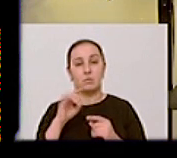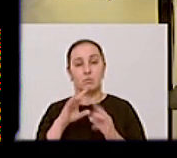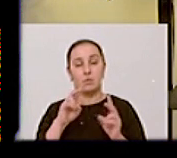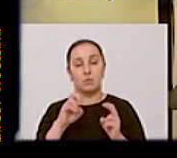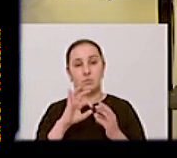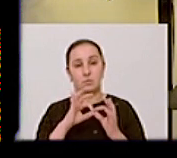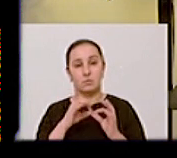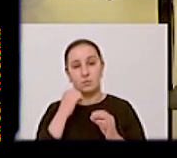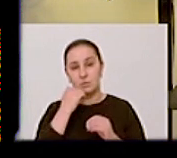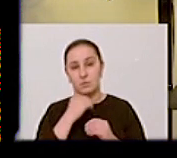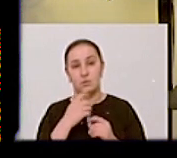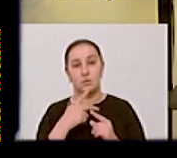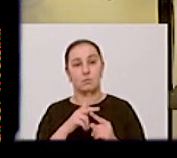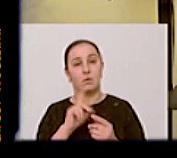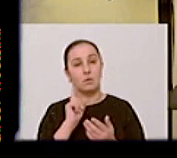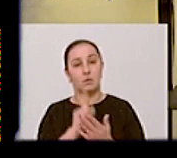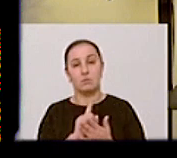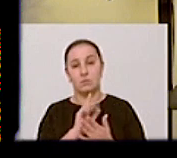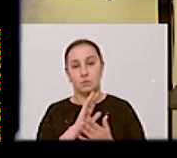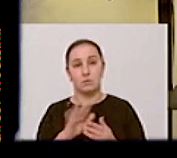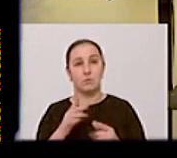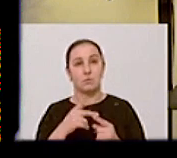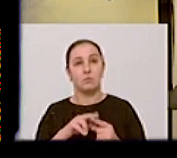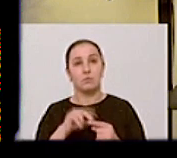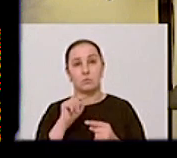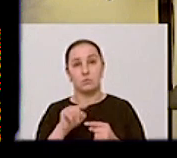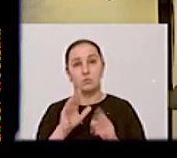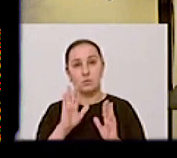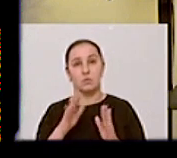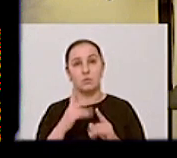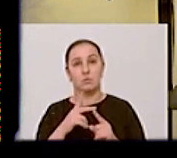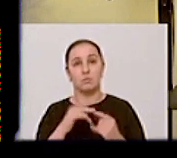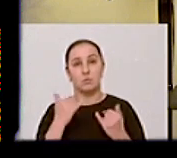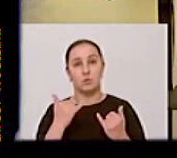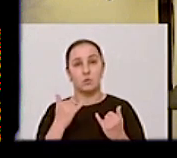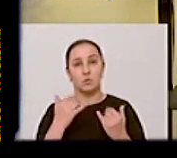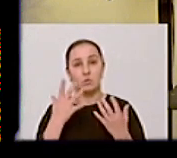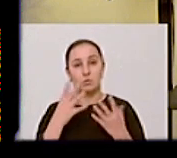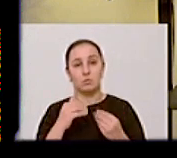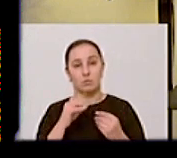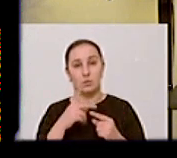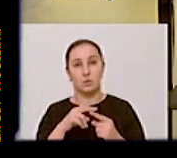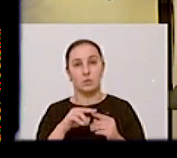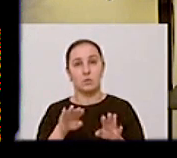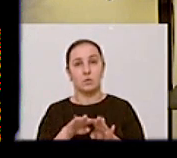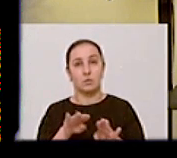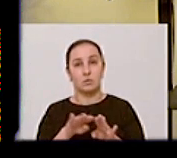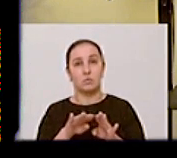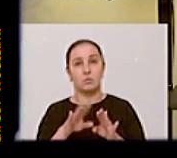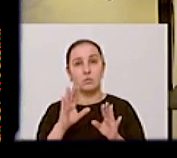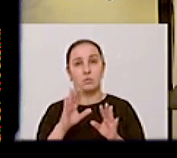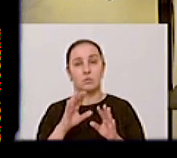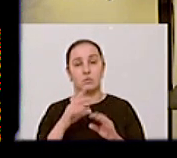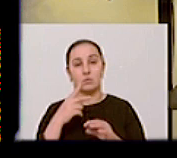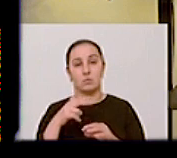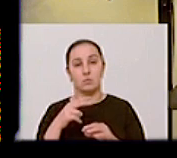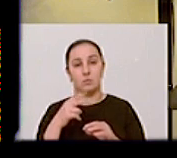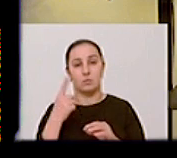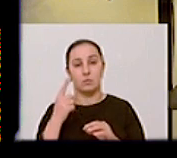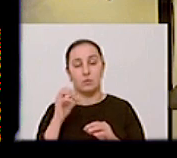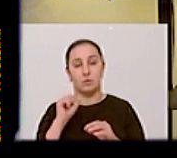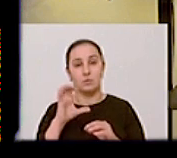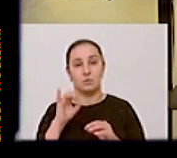jihatdan eskirganmi? Albatta yo'q. Shunday ekan, bugungi kun bilan solishtirish imkoniyati